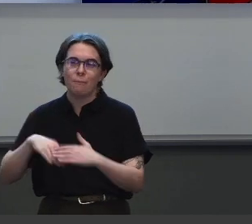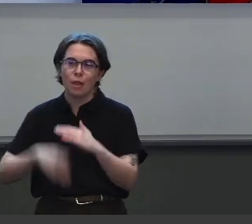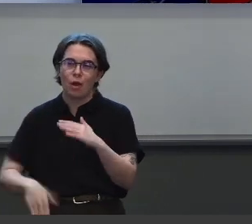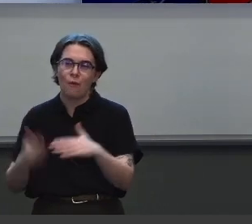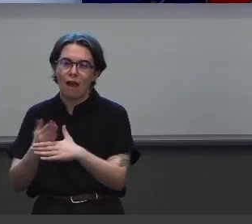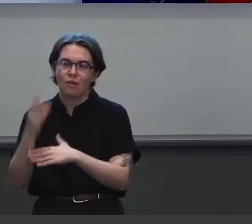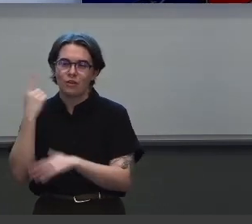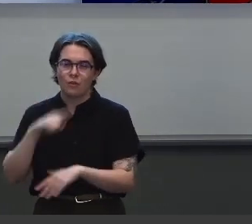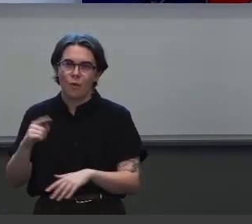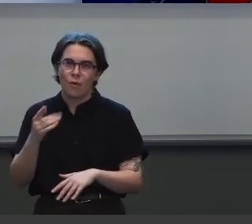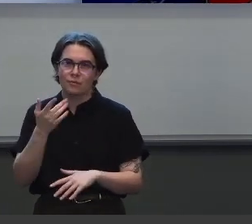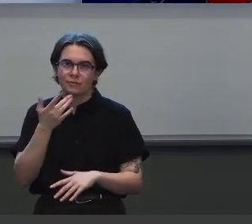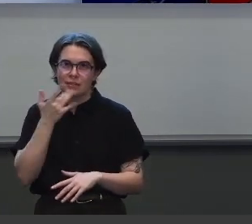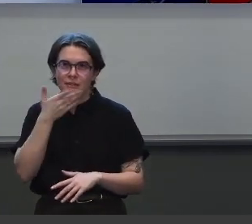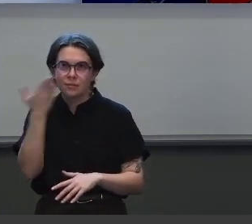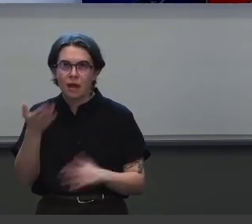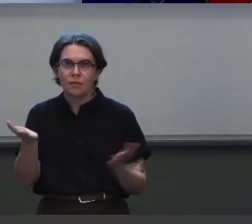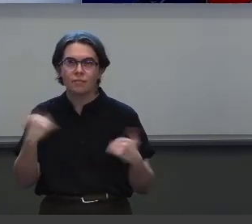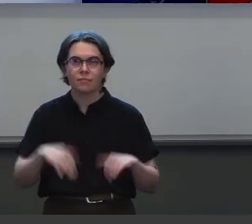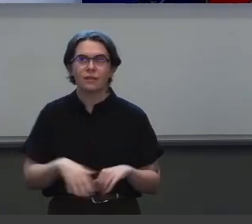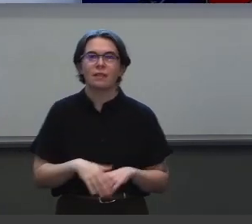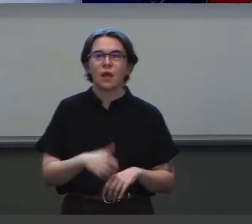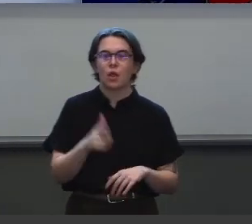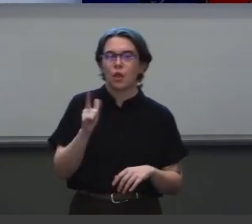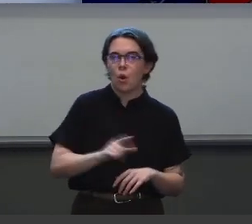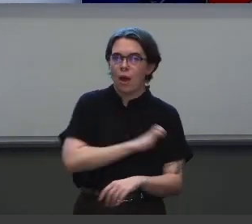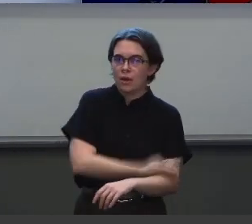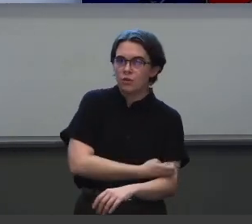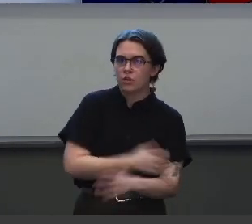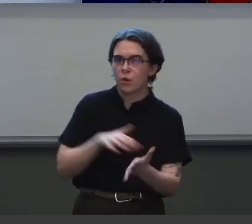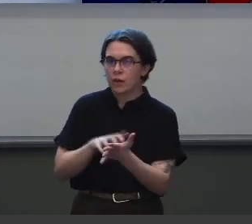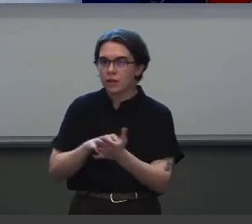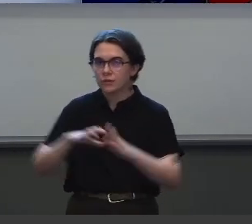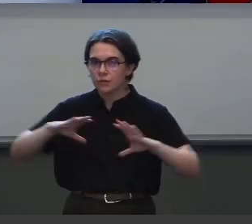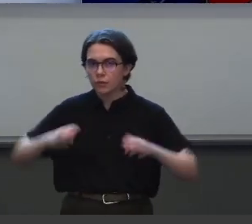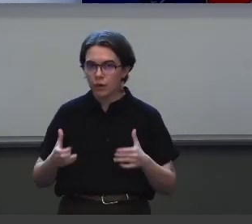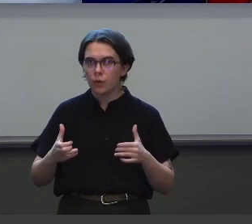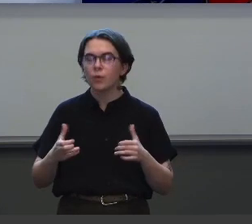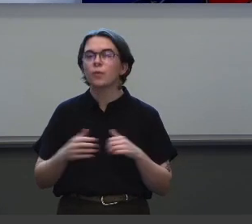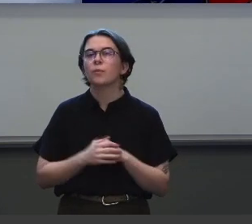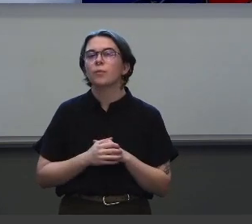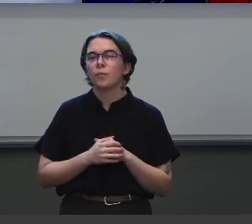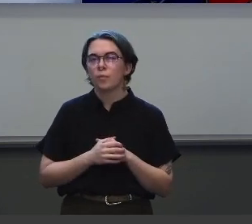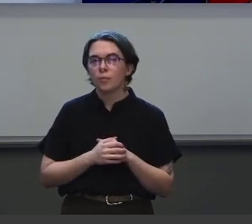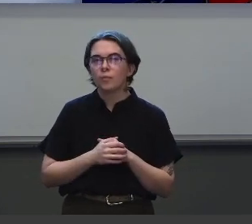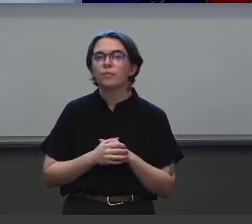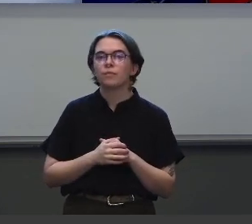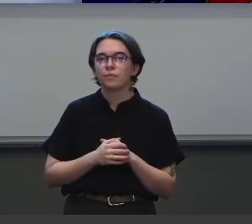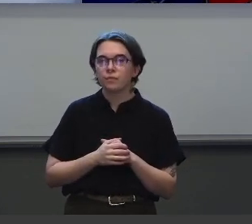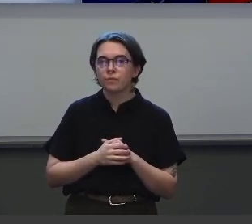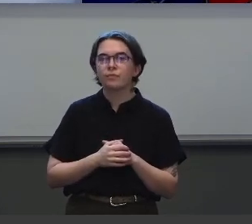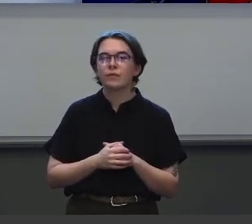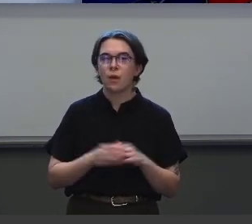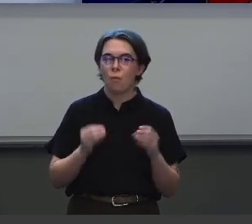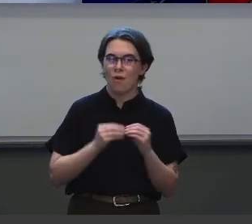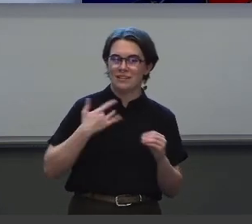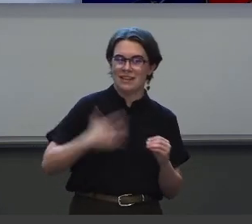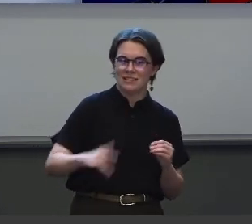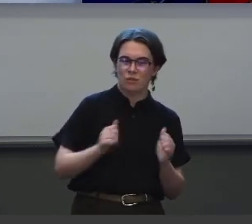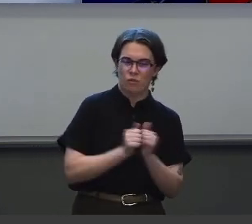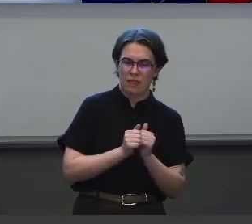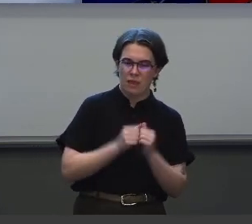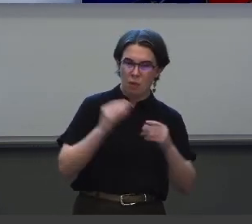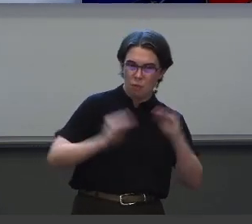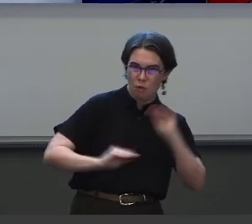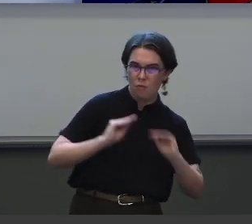had a movement with low energy and weakness group that were below average for movement and low energy with weakness.